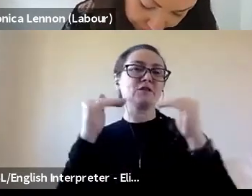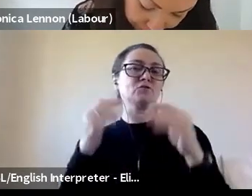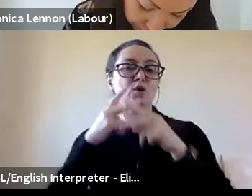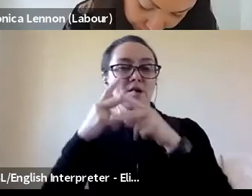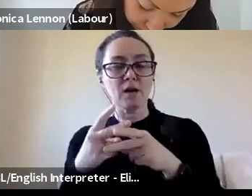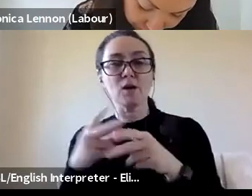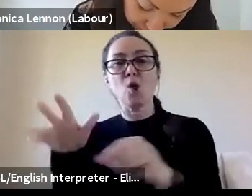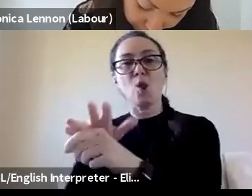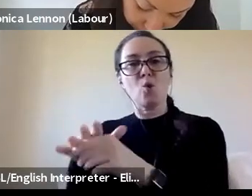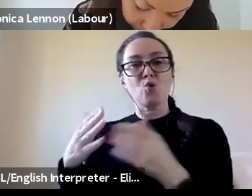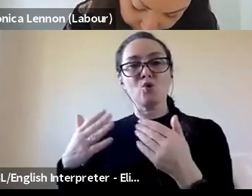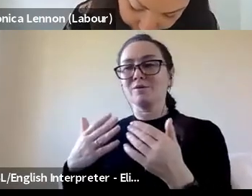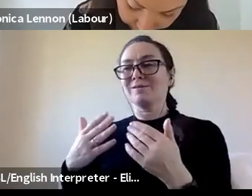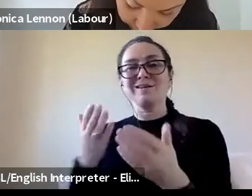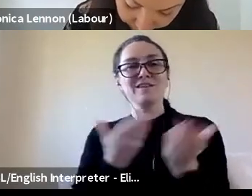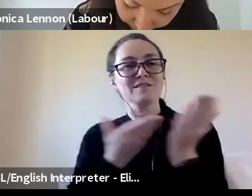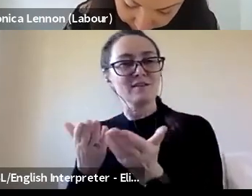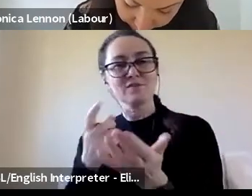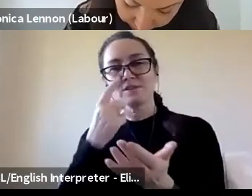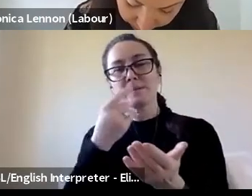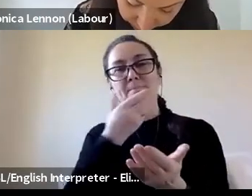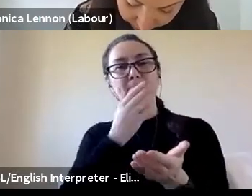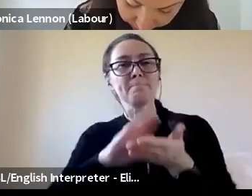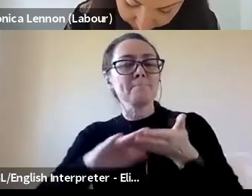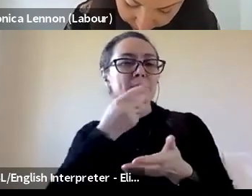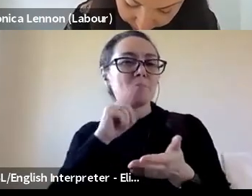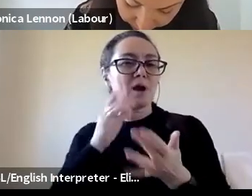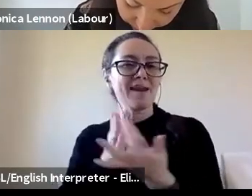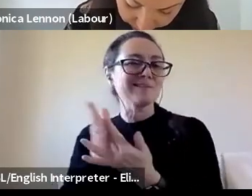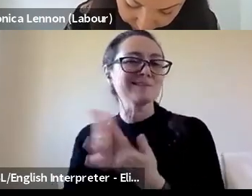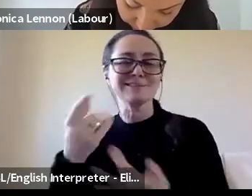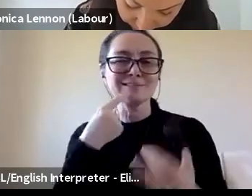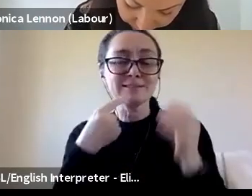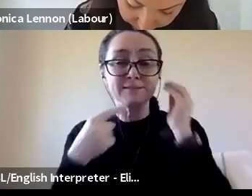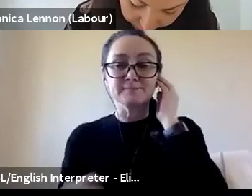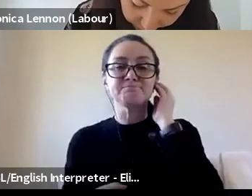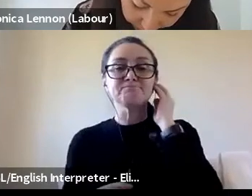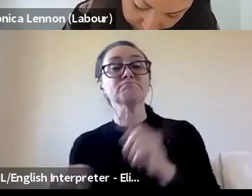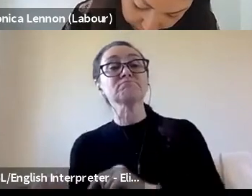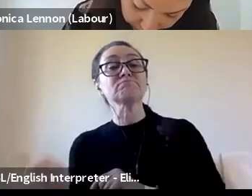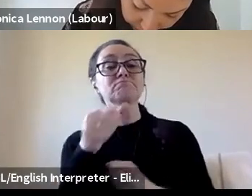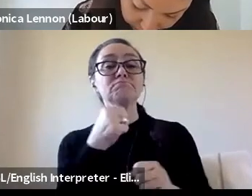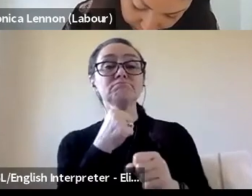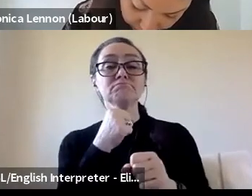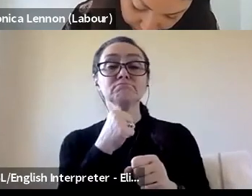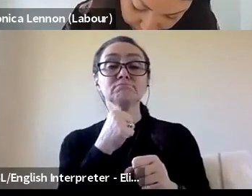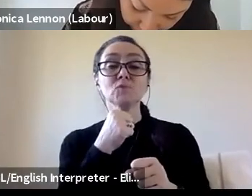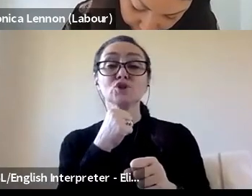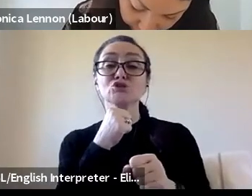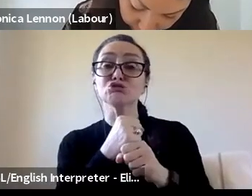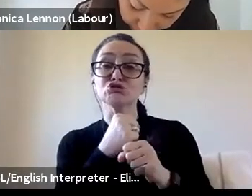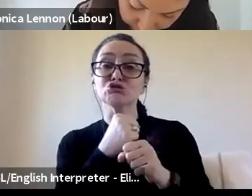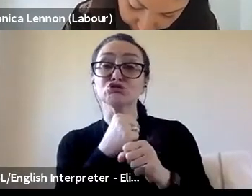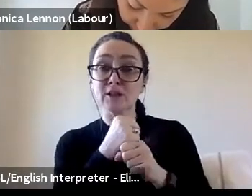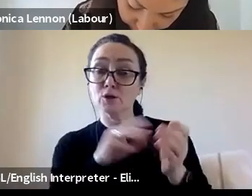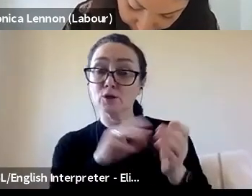people can access things in their own communities. Thank you. Gillian Mackay, what would you prioritise in remobilisation? We're talking NHS